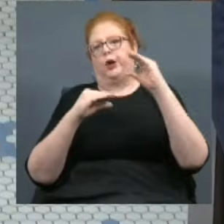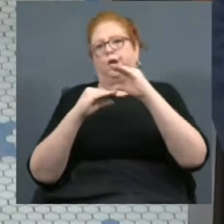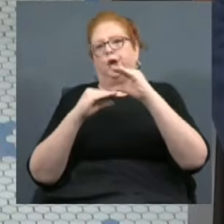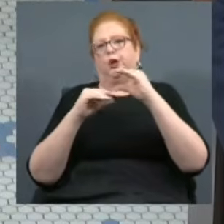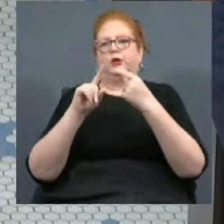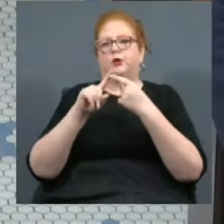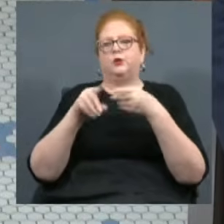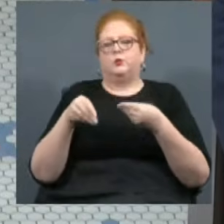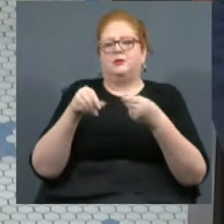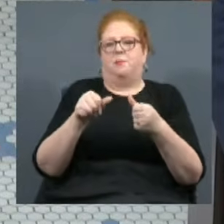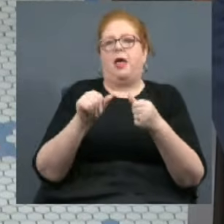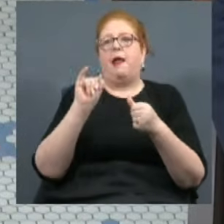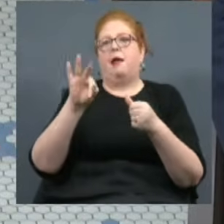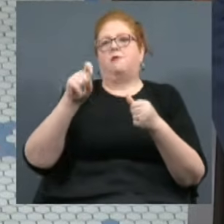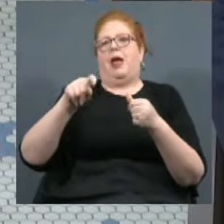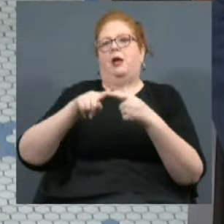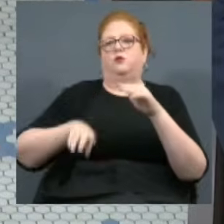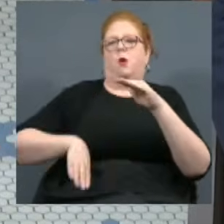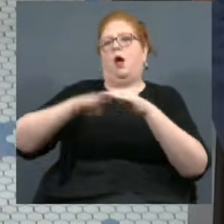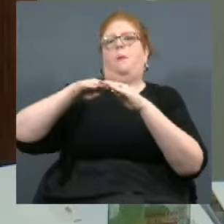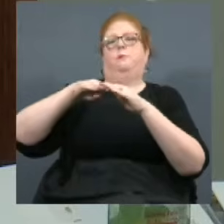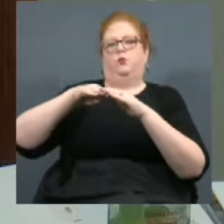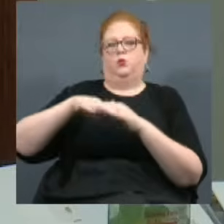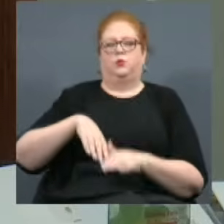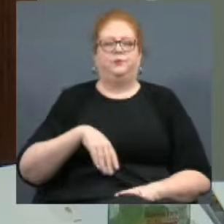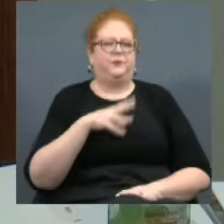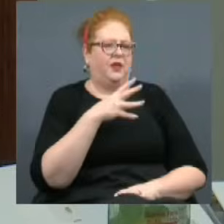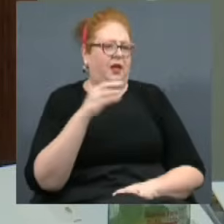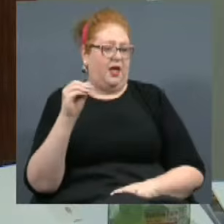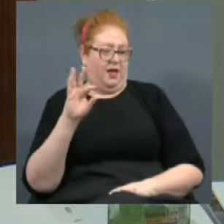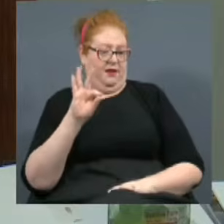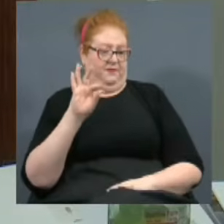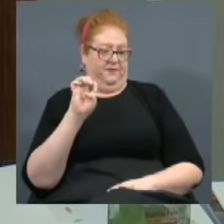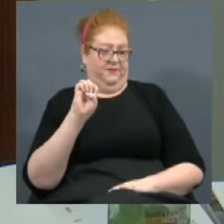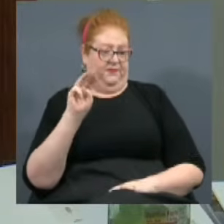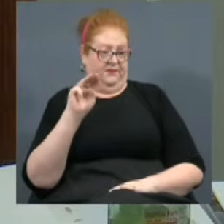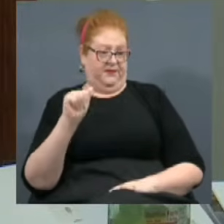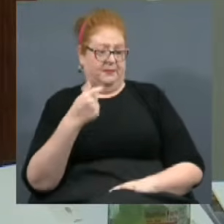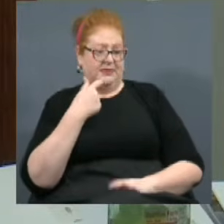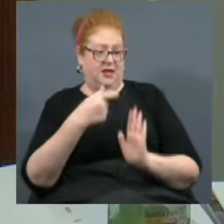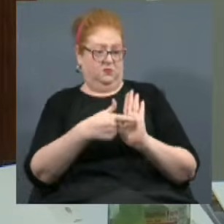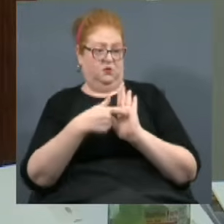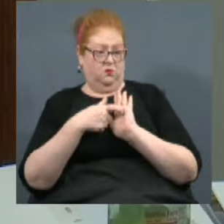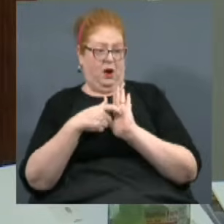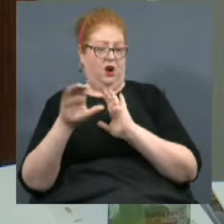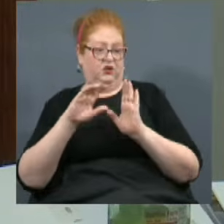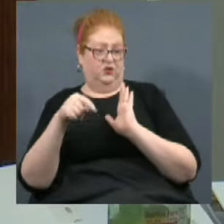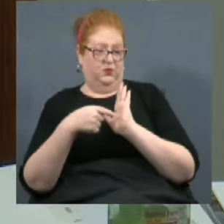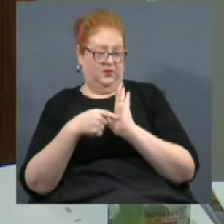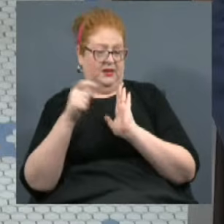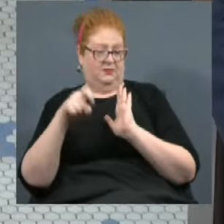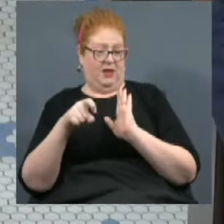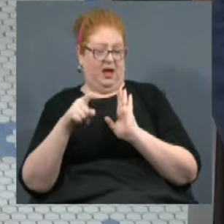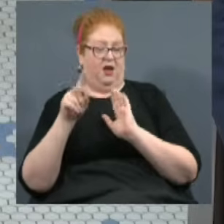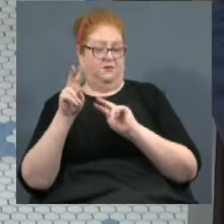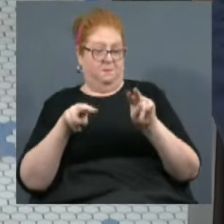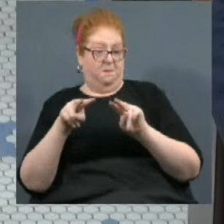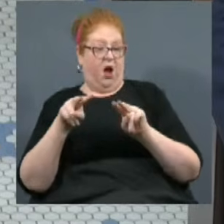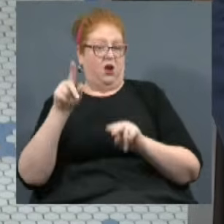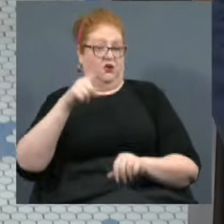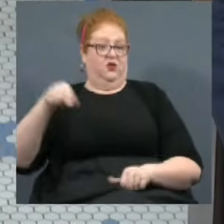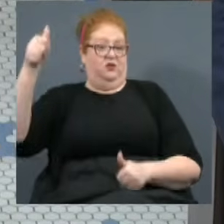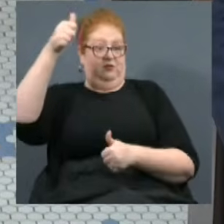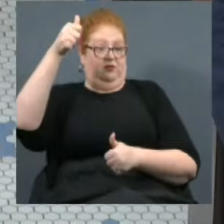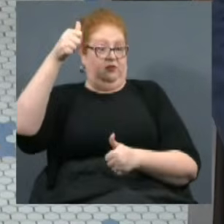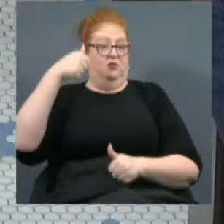to in this type of event. And it's a requirement from FEMA for us to get the federal. It is. money. If you We have a can't con- monitor it ourselves. Well, no, you don't